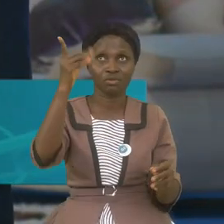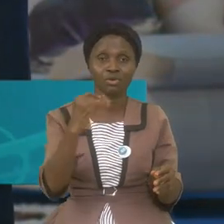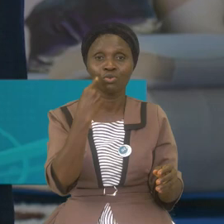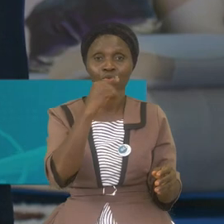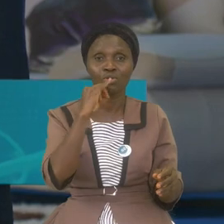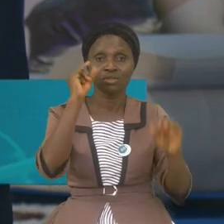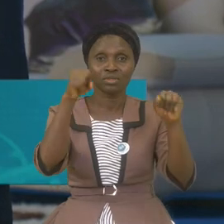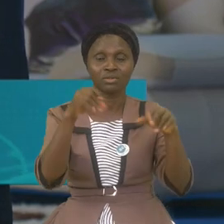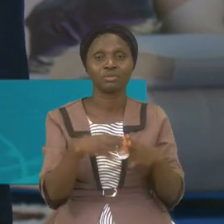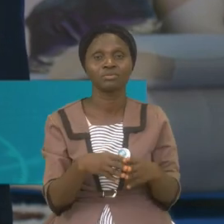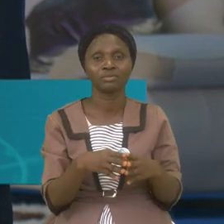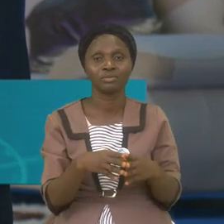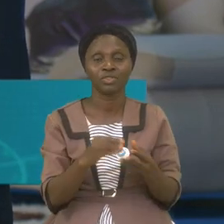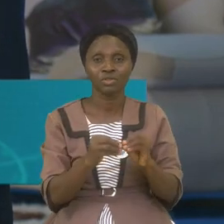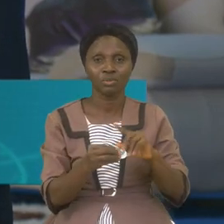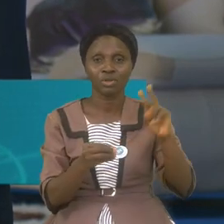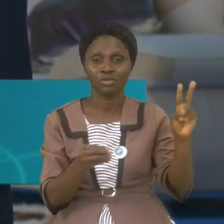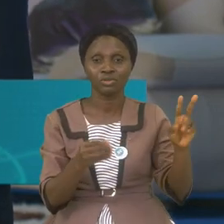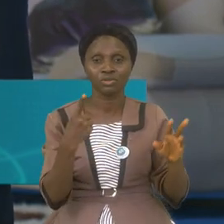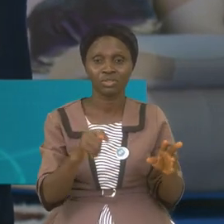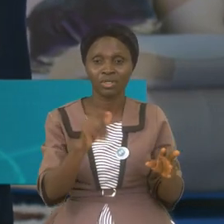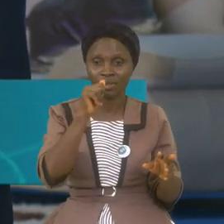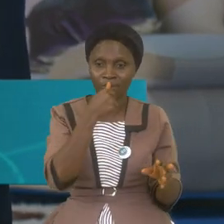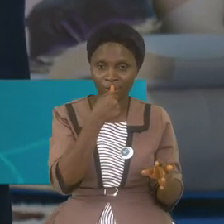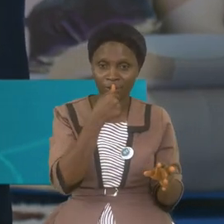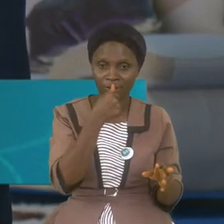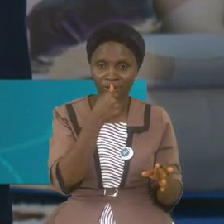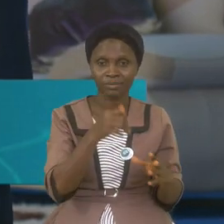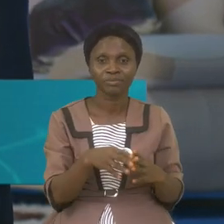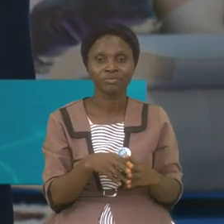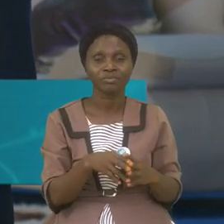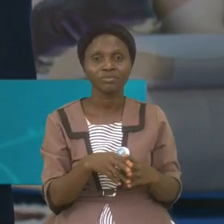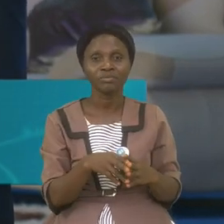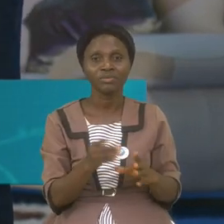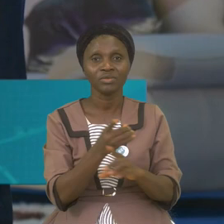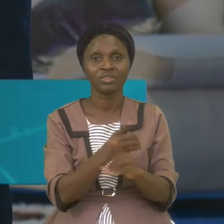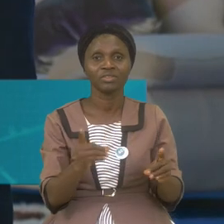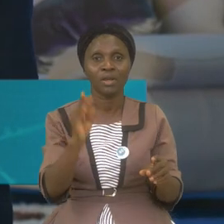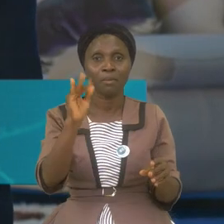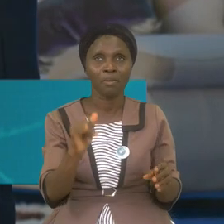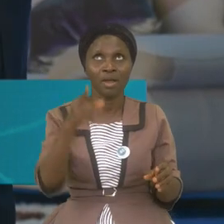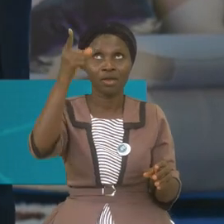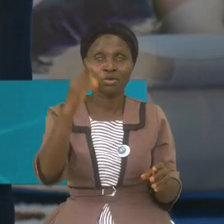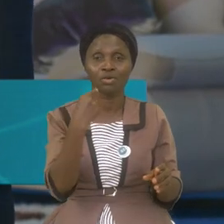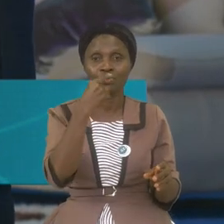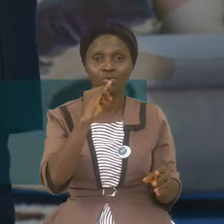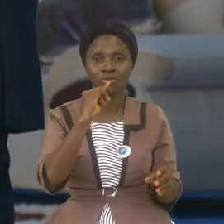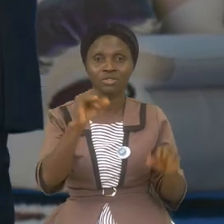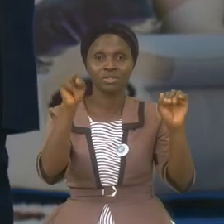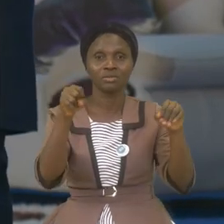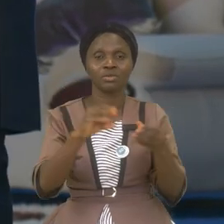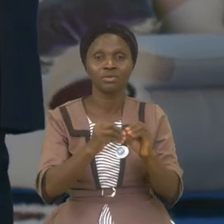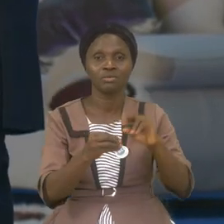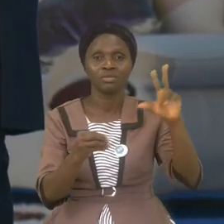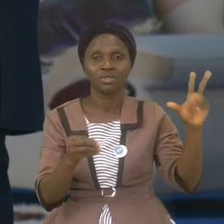two, the enduring deliverance by the God who is able. Number three is the